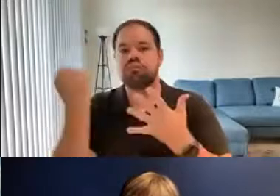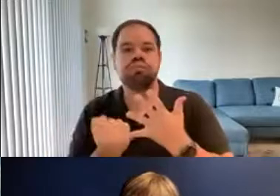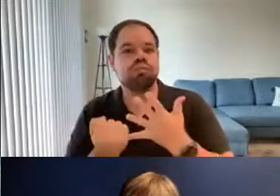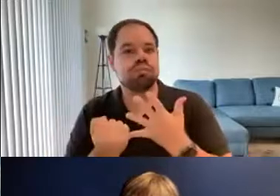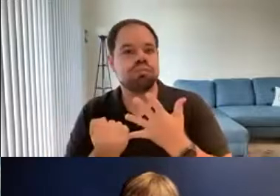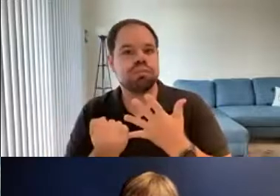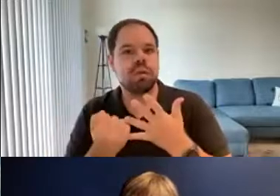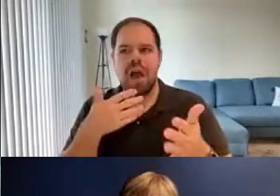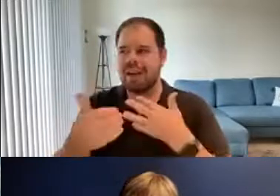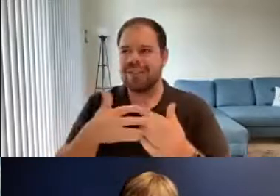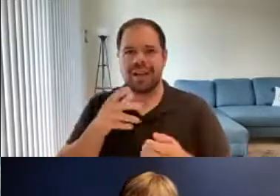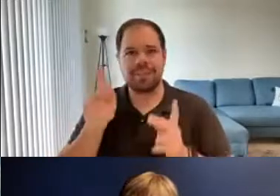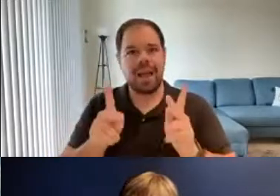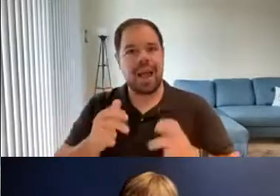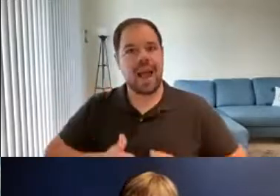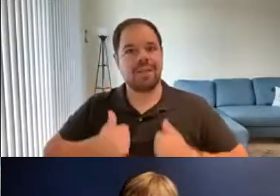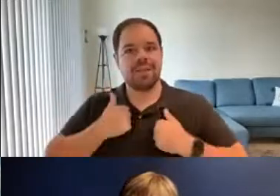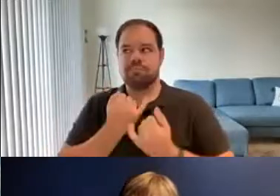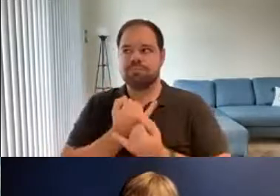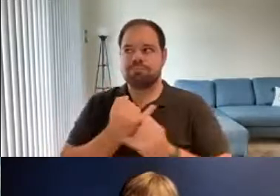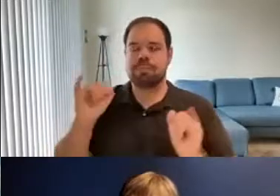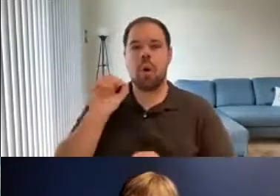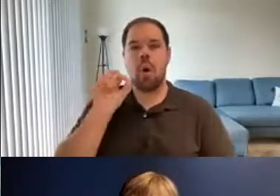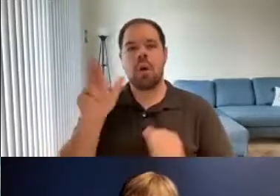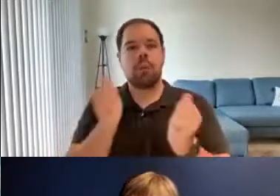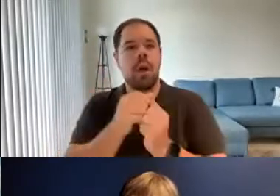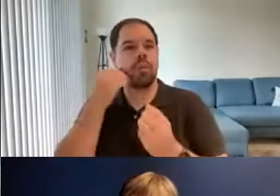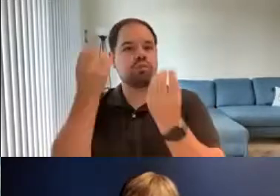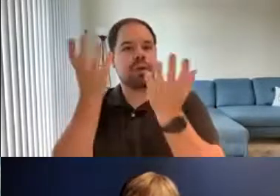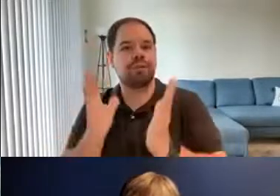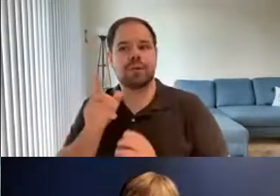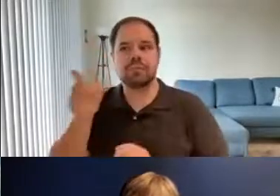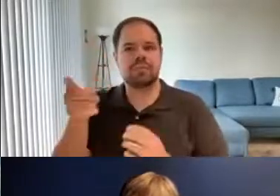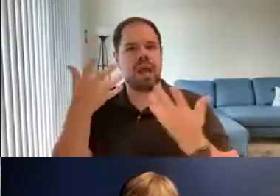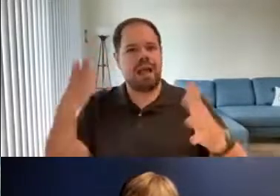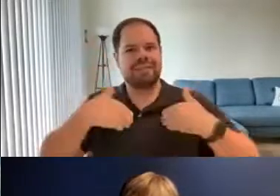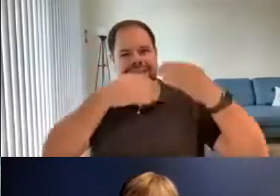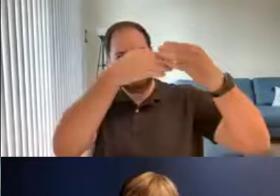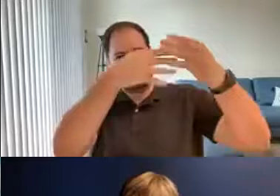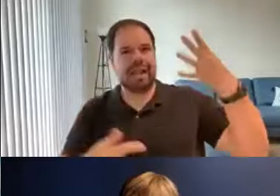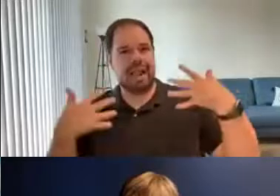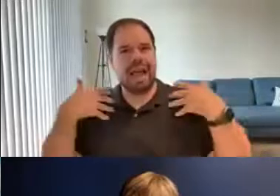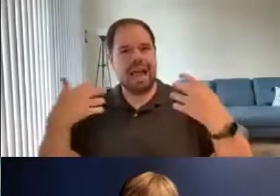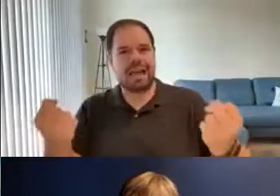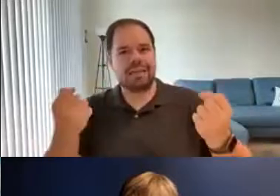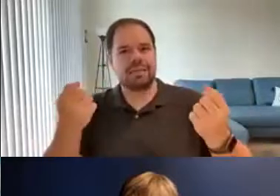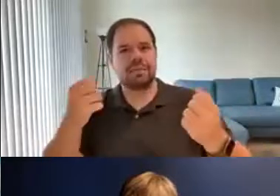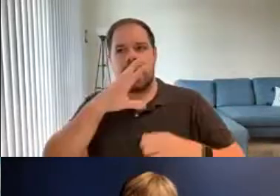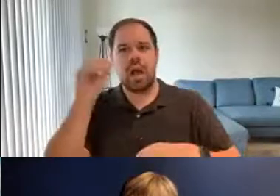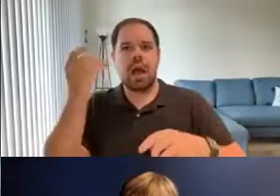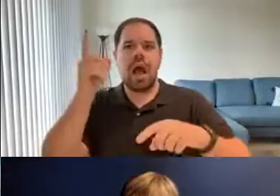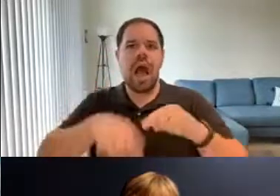homes, but those with home providers were deprioritized. If a person lives independently or they